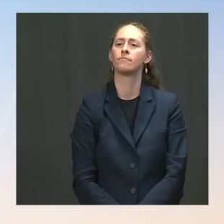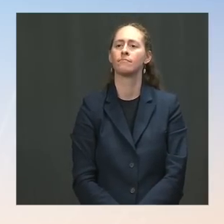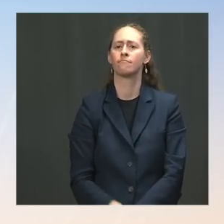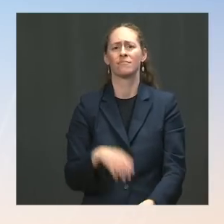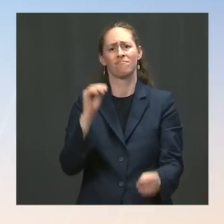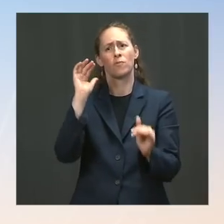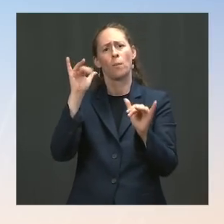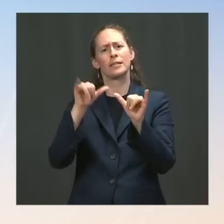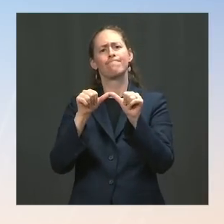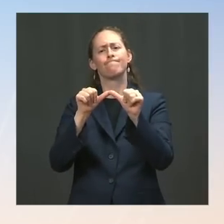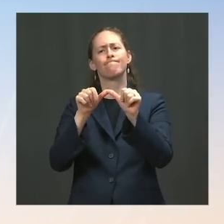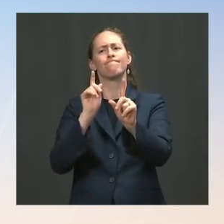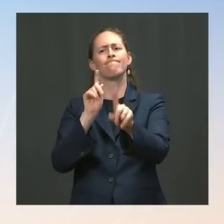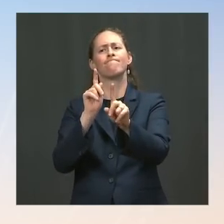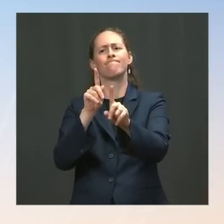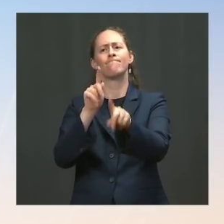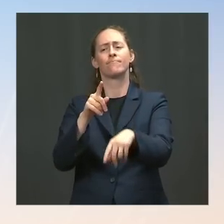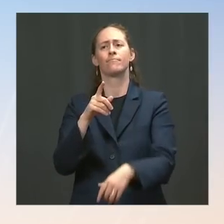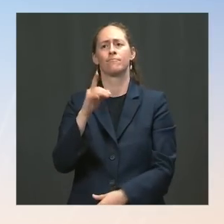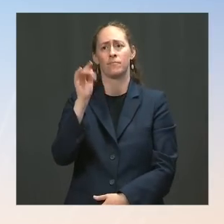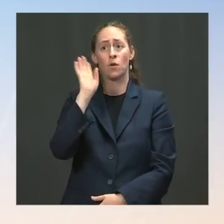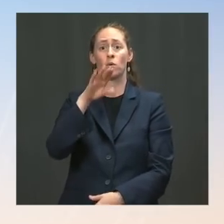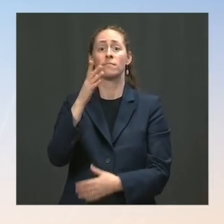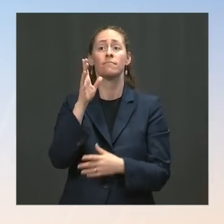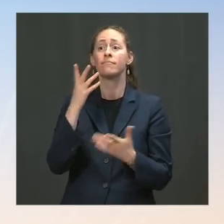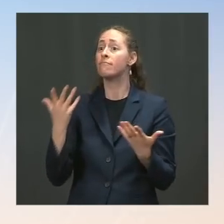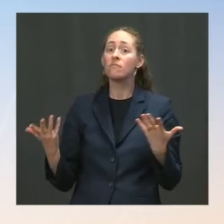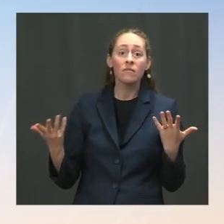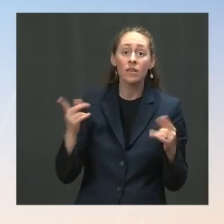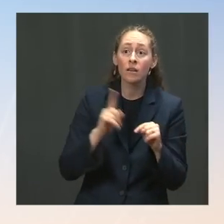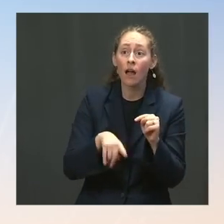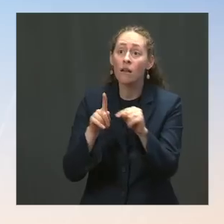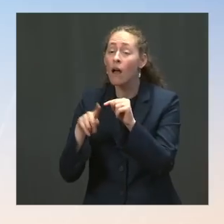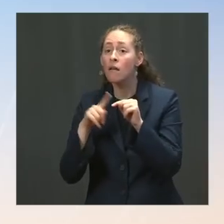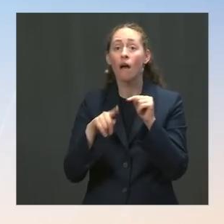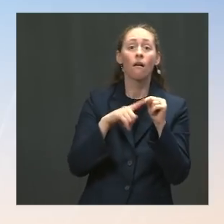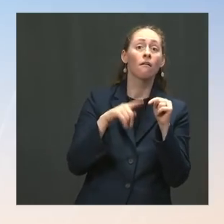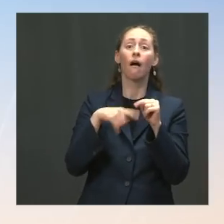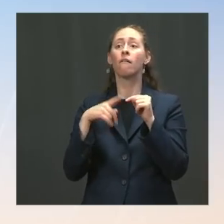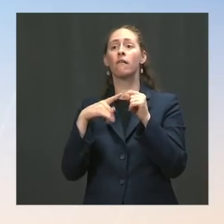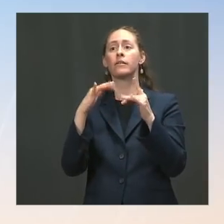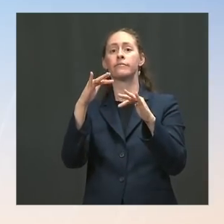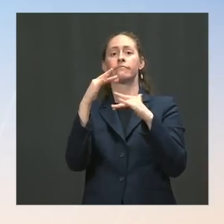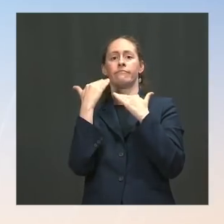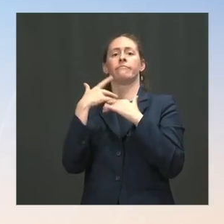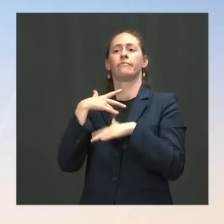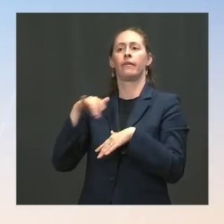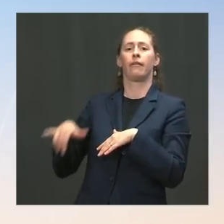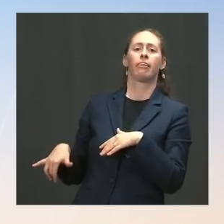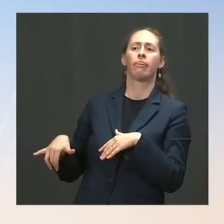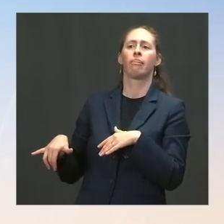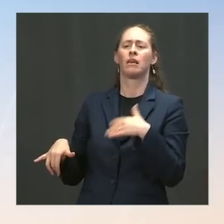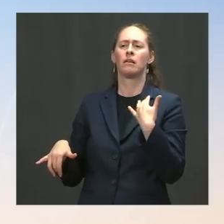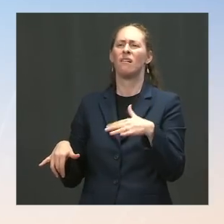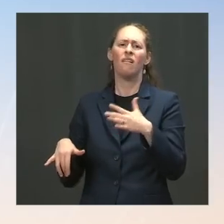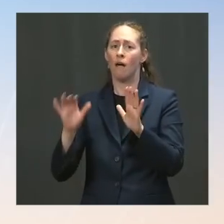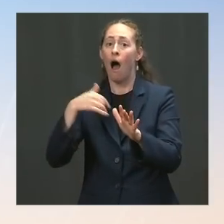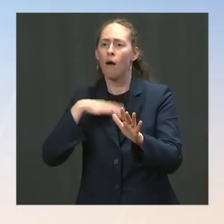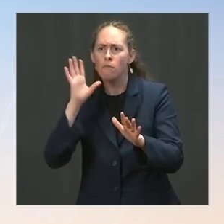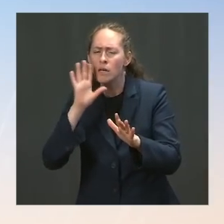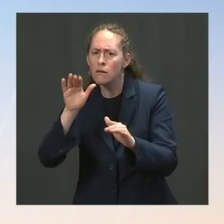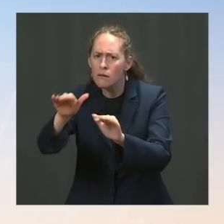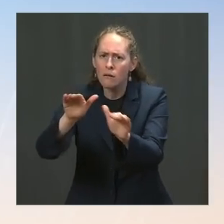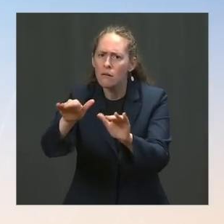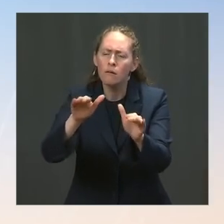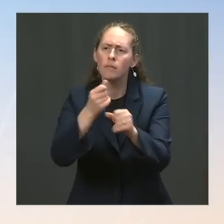feel confident, then we're going to have conversations about that. The conversation that you said you don't want to withhold money, is there anything else that the department can do if it's